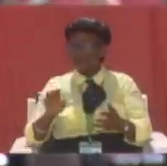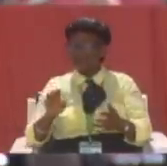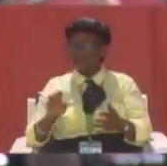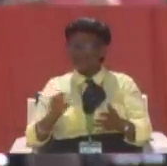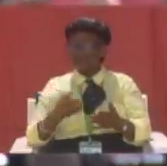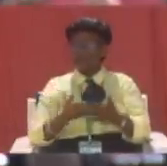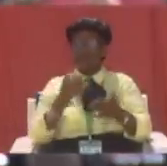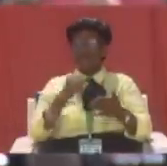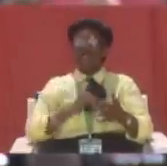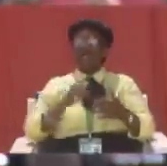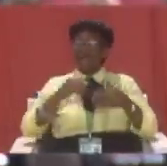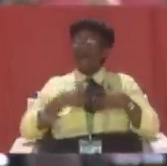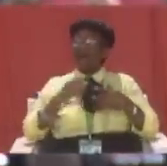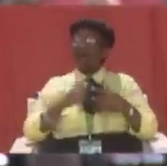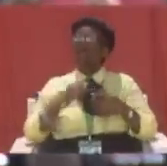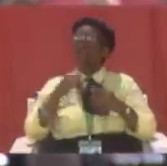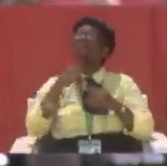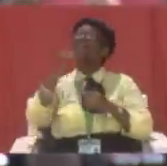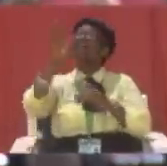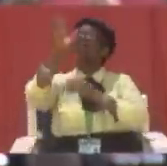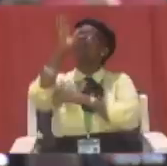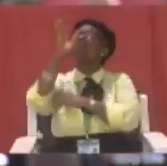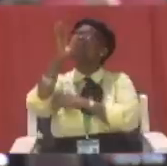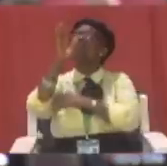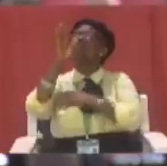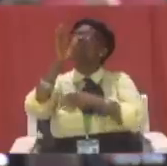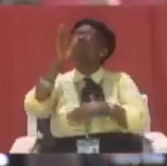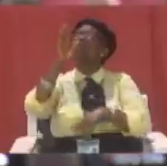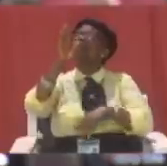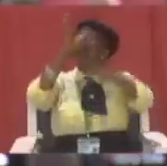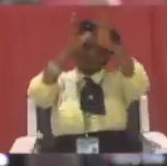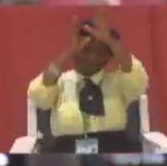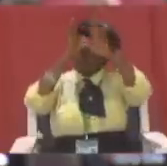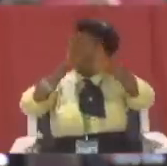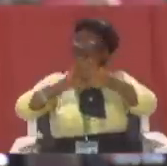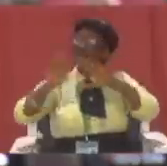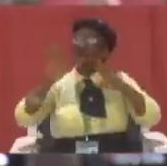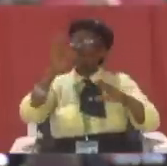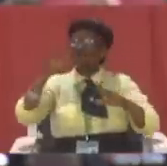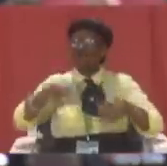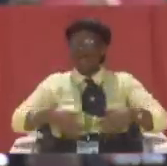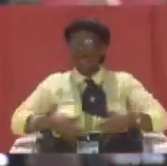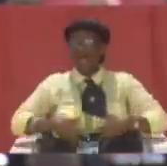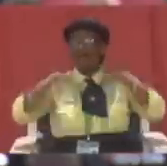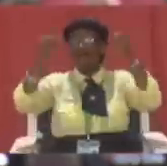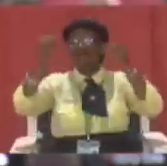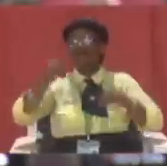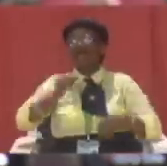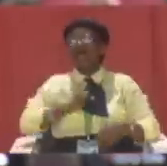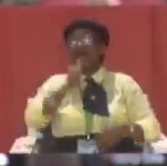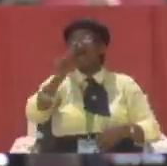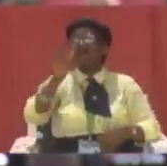please don't be angry. I'm your son. I just don't understand this one.